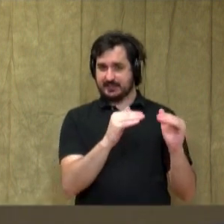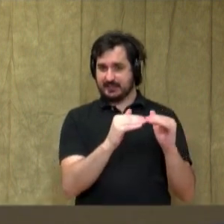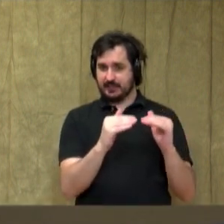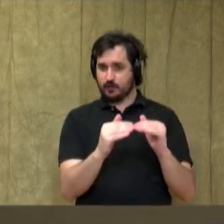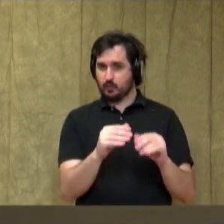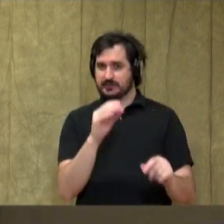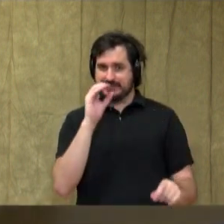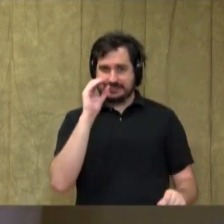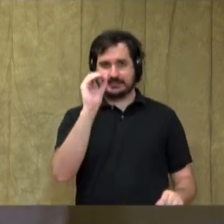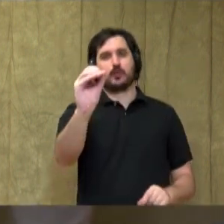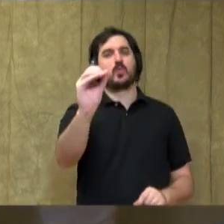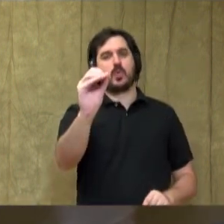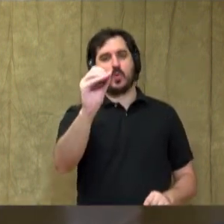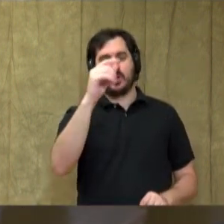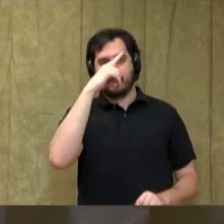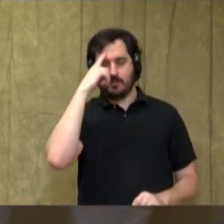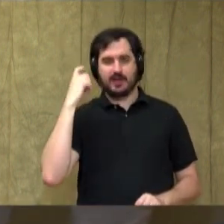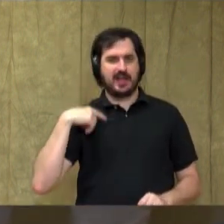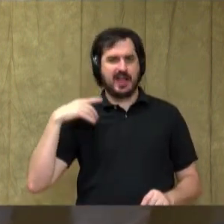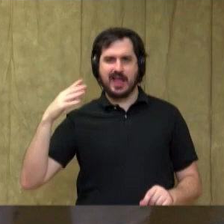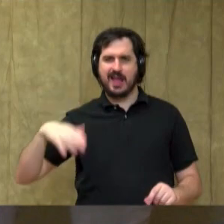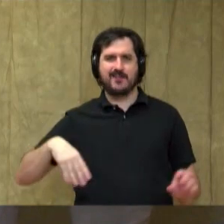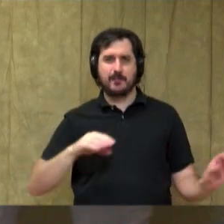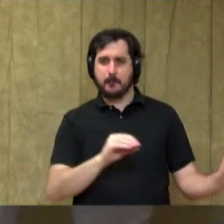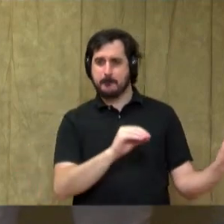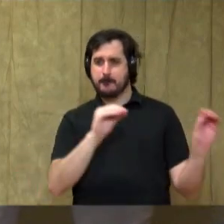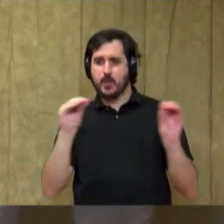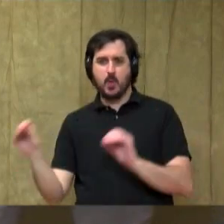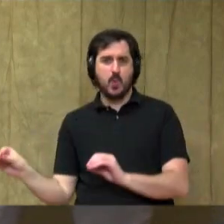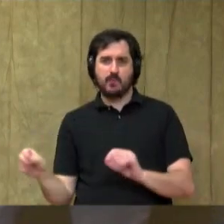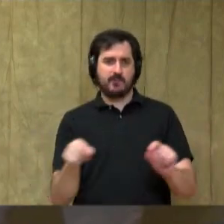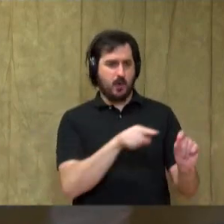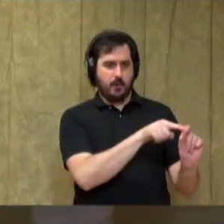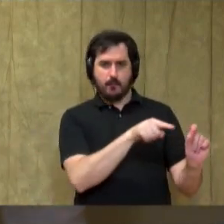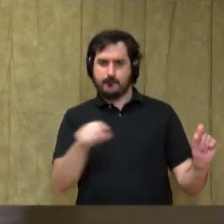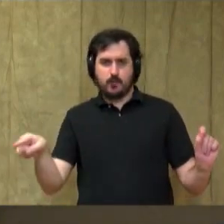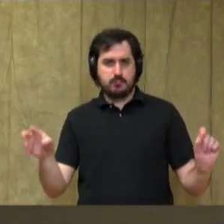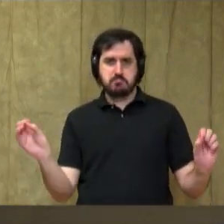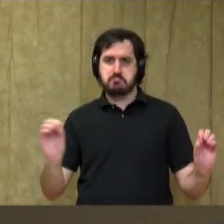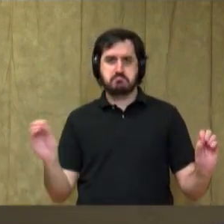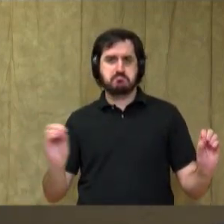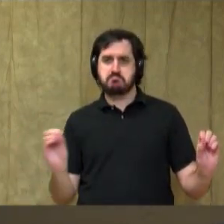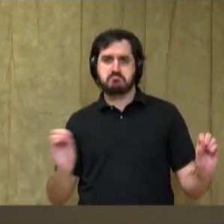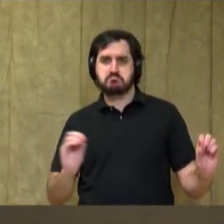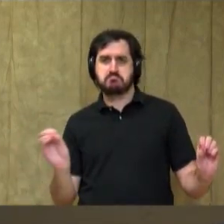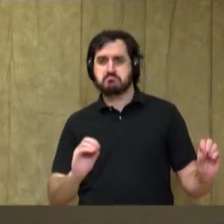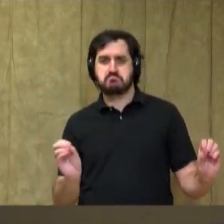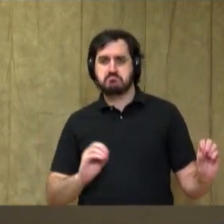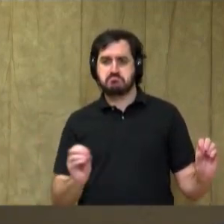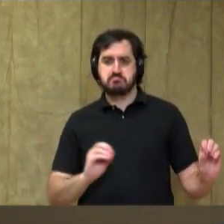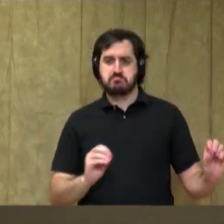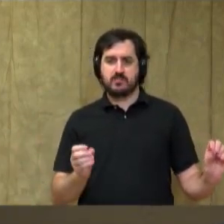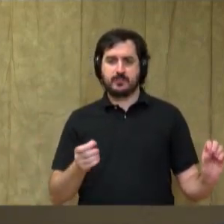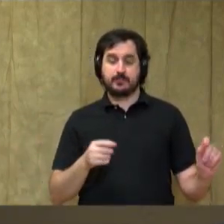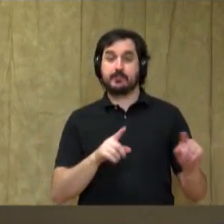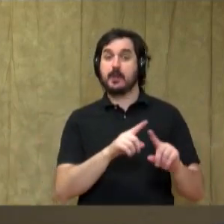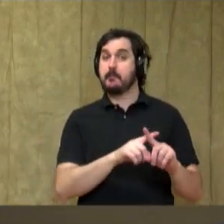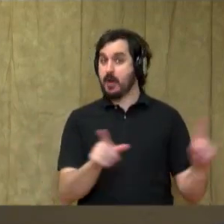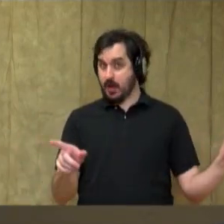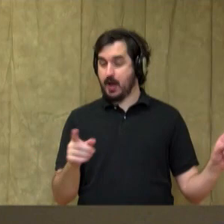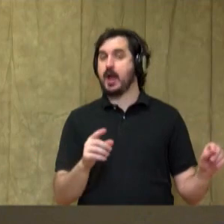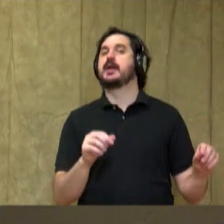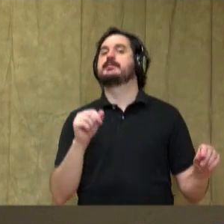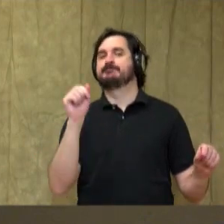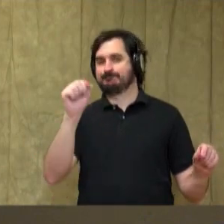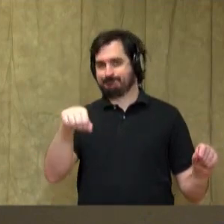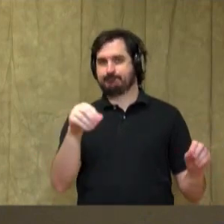is 0 because I did not move over horizontally. And I didn't move over horizontally, but I did move